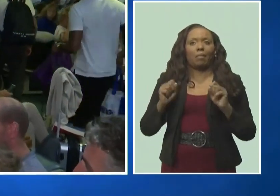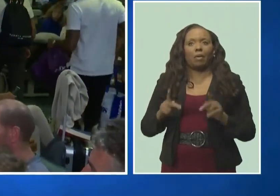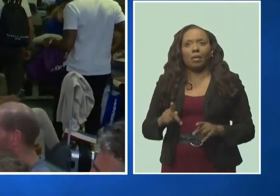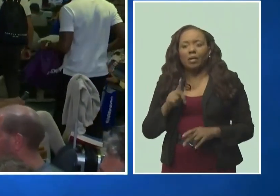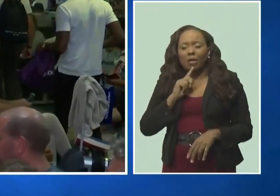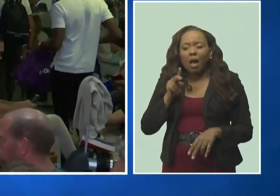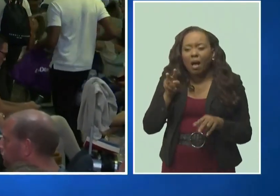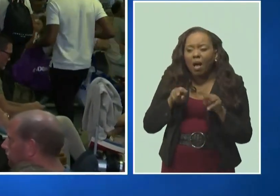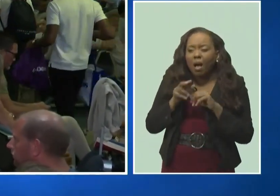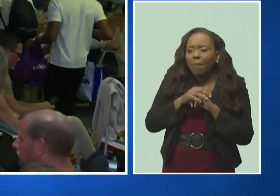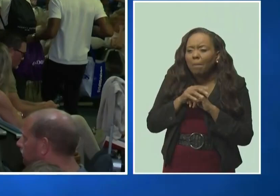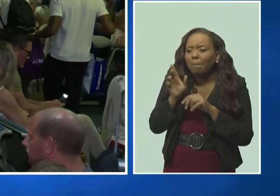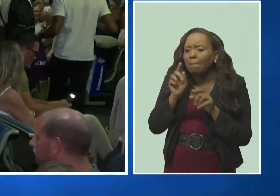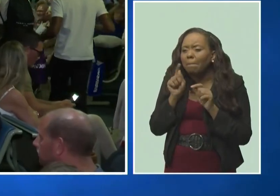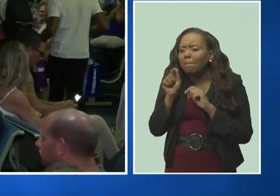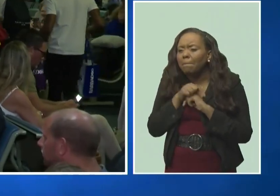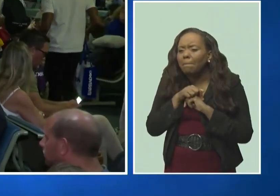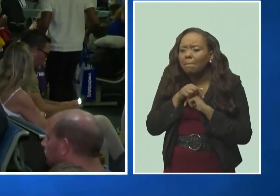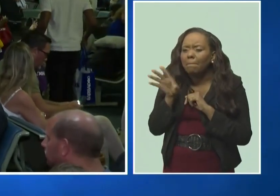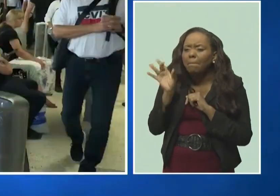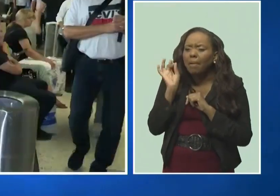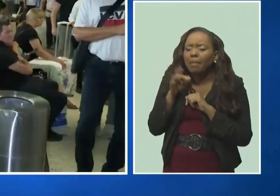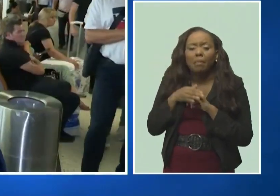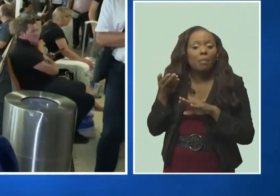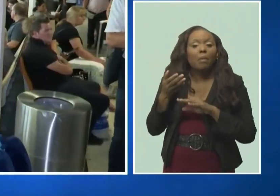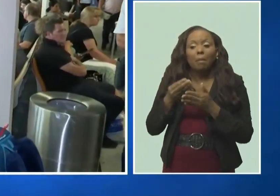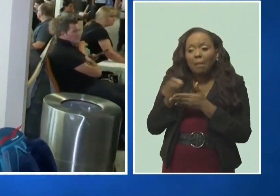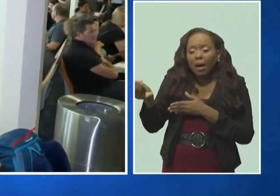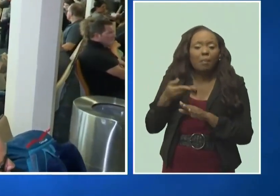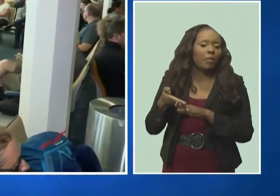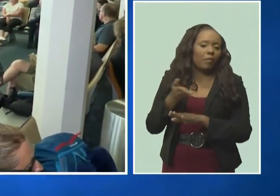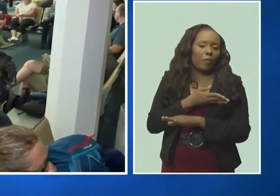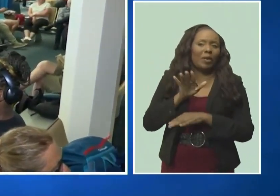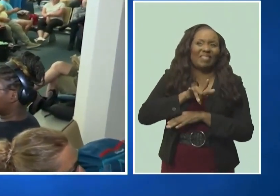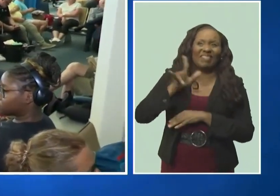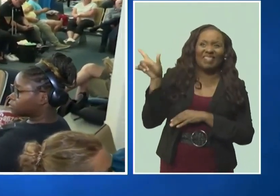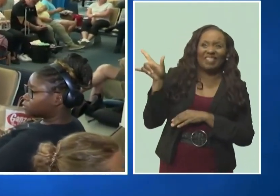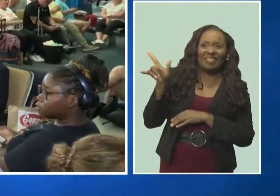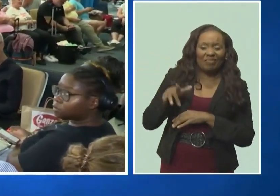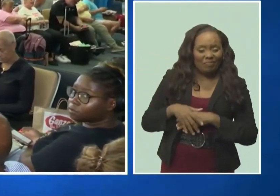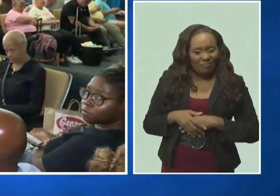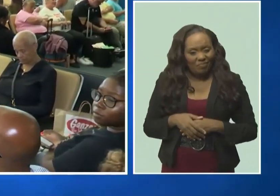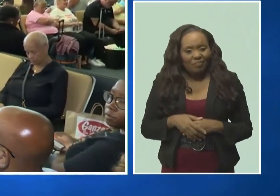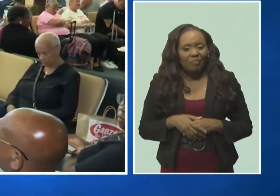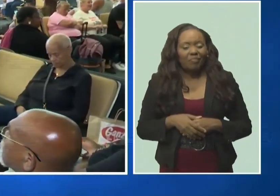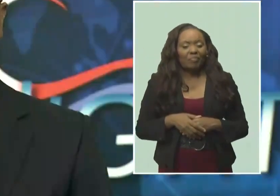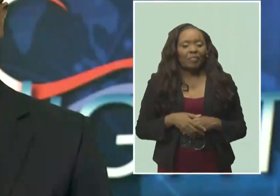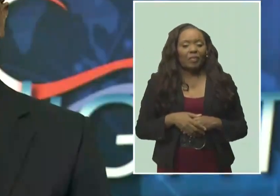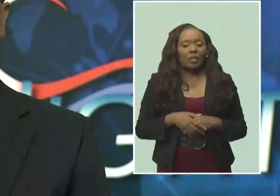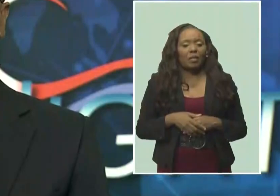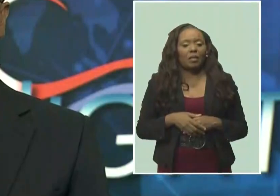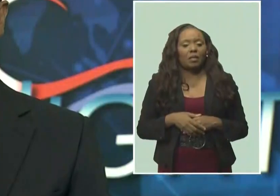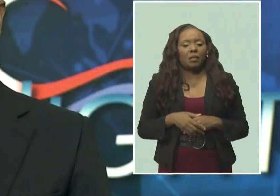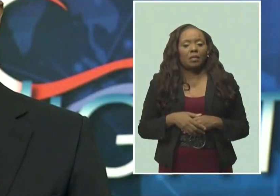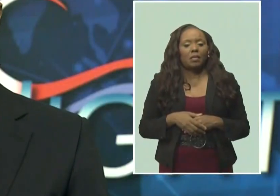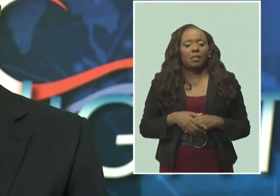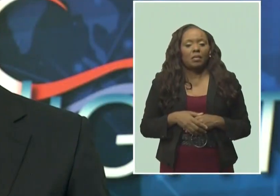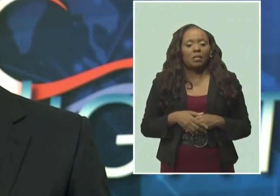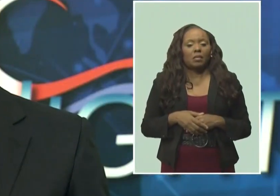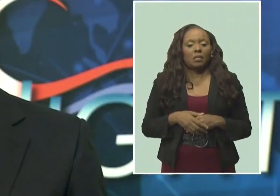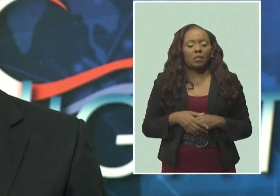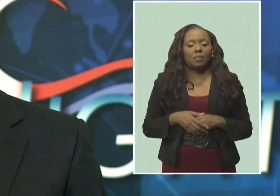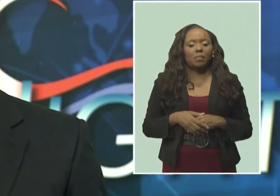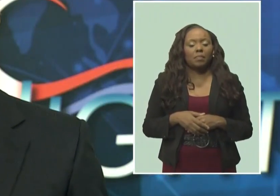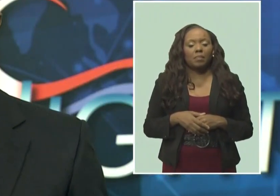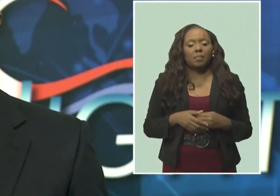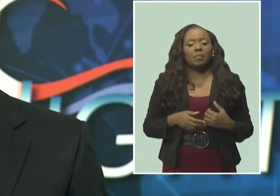grab last-minute souvenirs before departure. Trevor Thorpe, CBC News. Efforts are underway